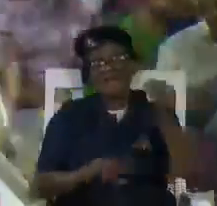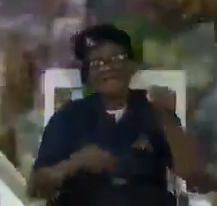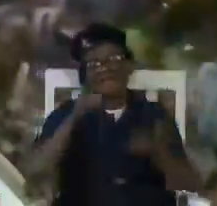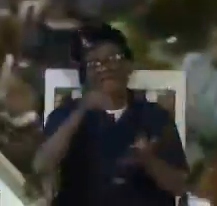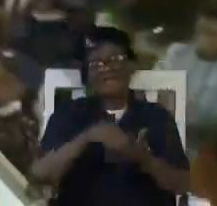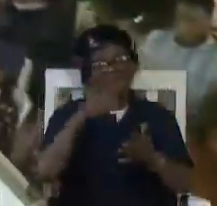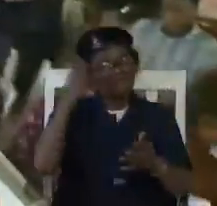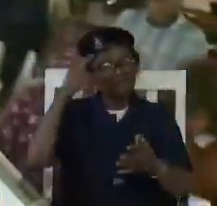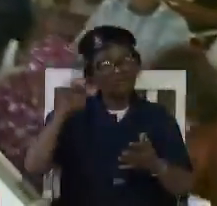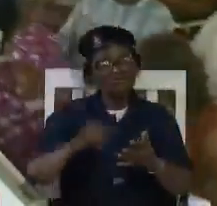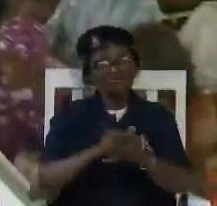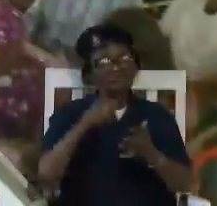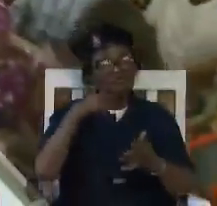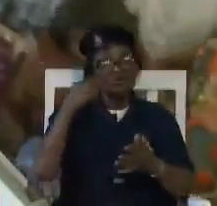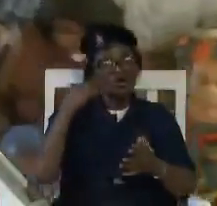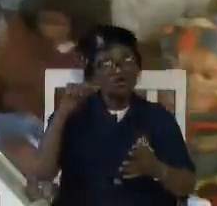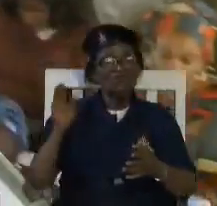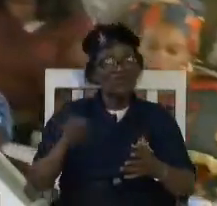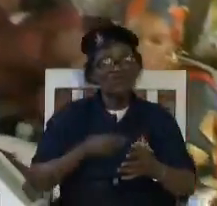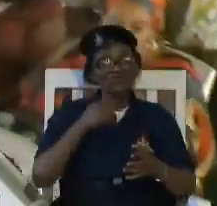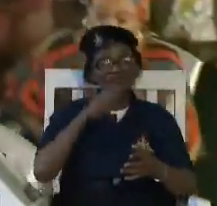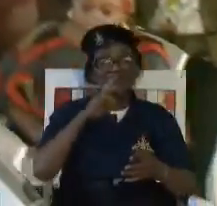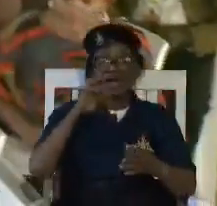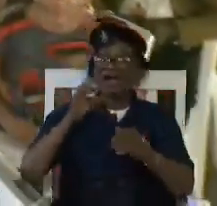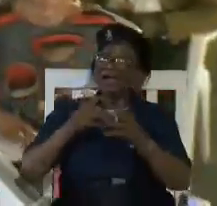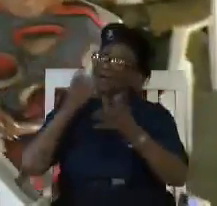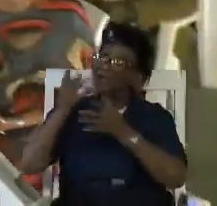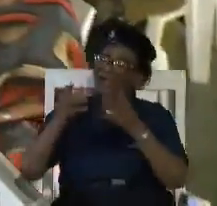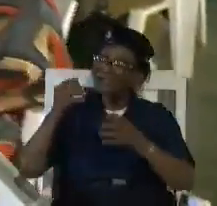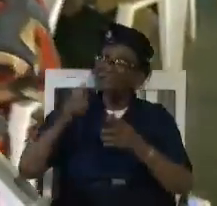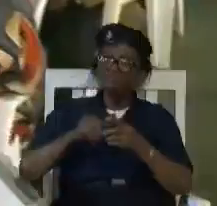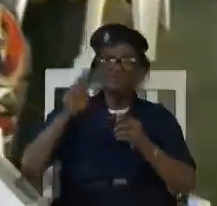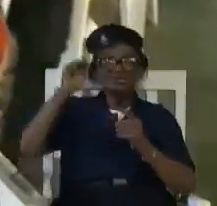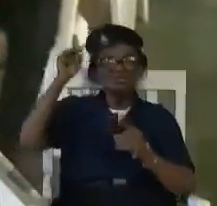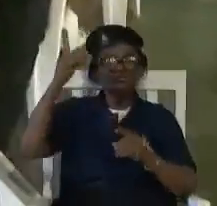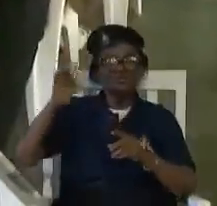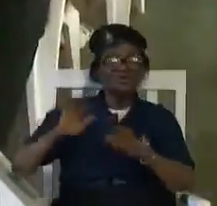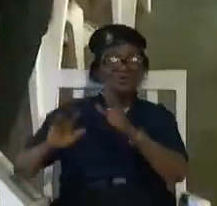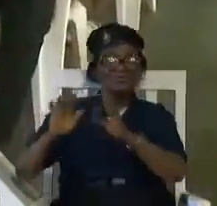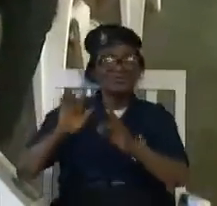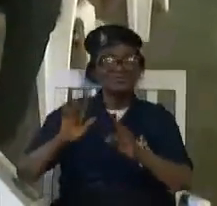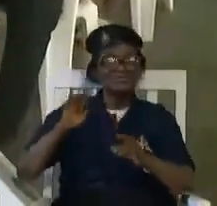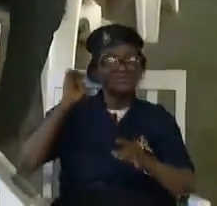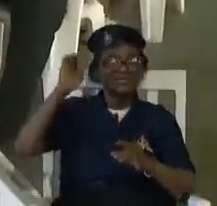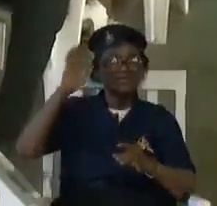And for those of us who are crying to him for mercy, he will